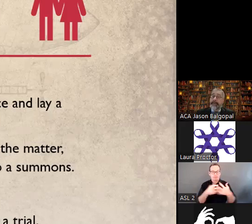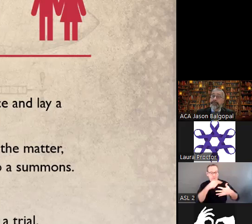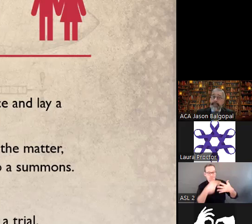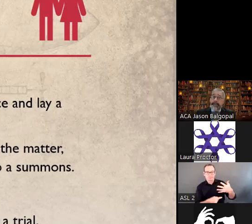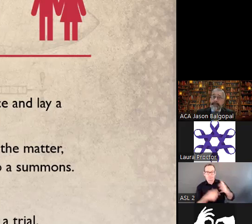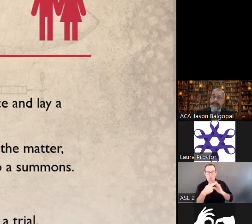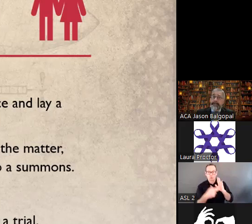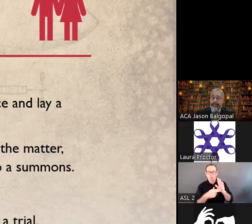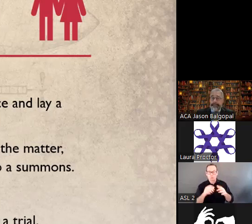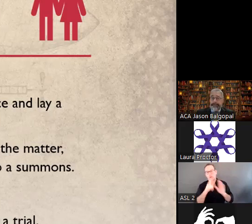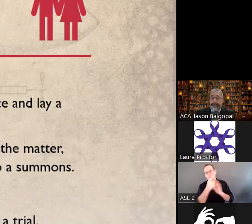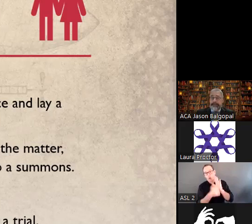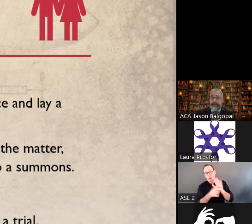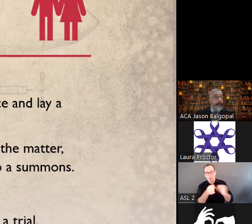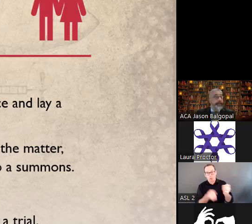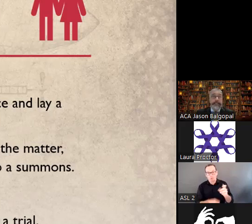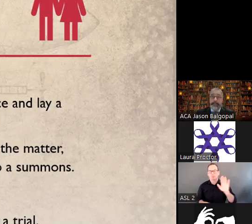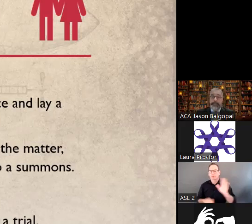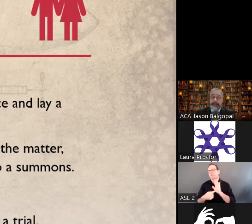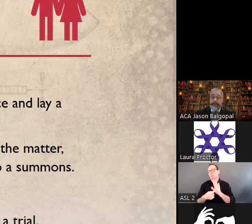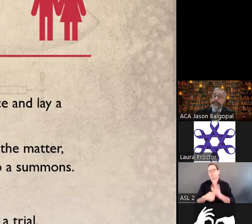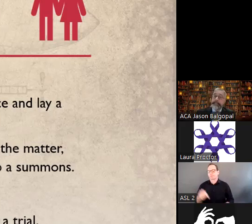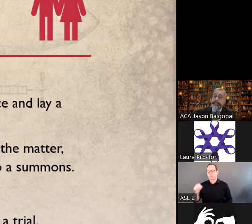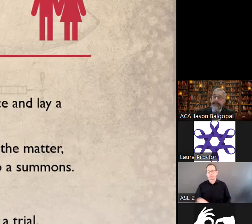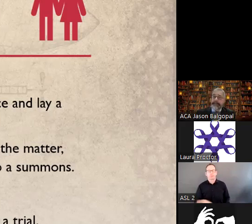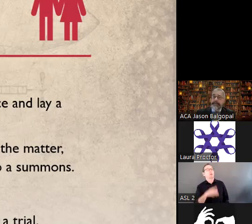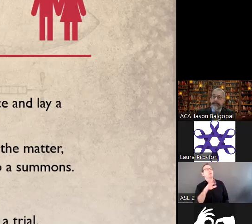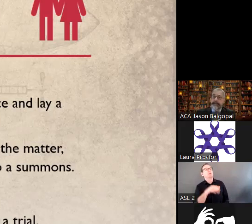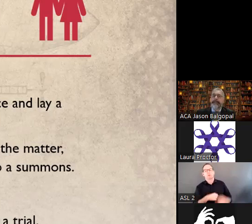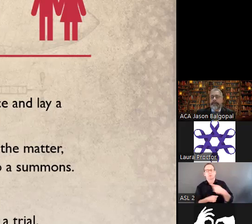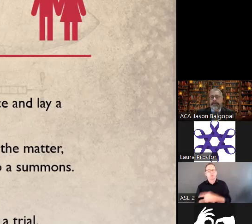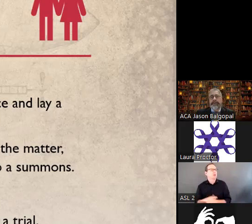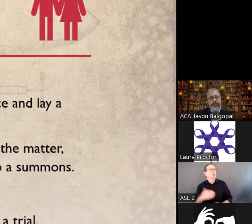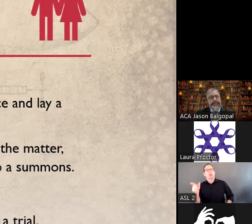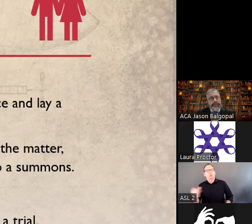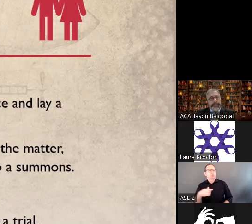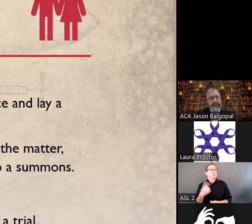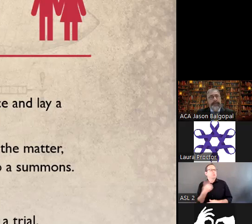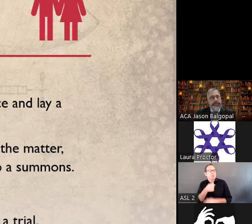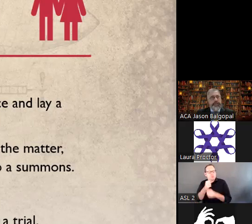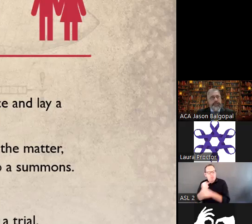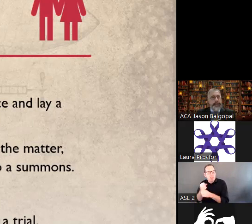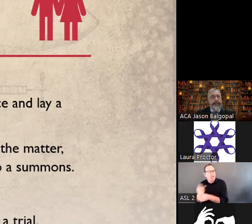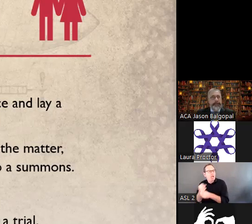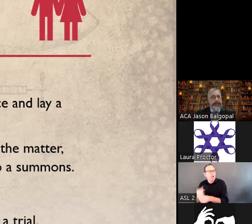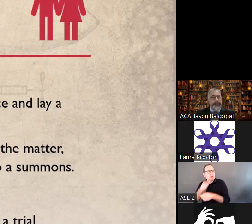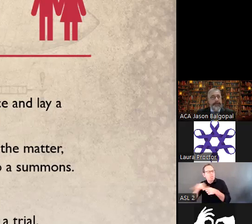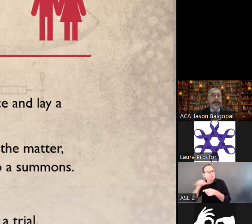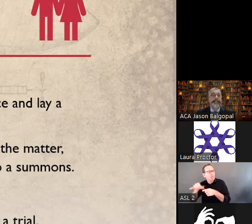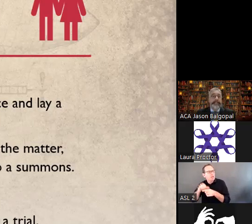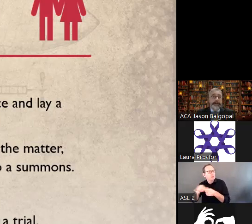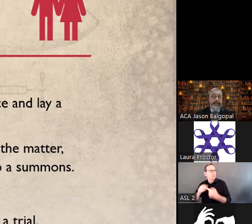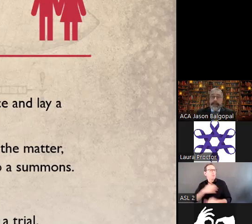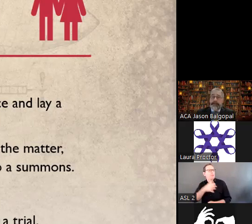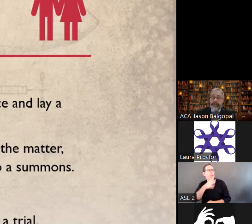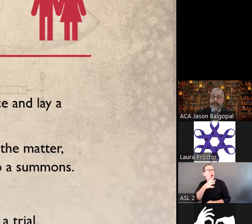my neighbor threatened my mother, threatened to kill my mother, is an offense. The justice will have to look at that and determine whether or not what